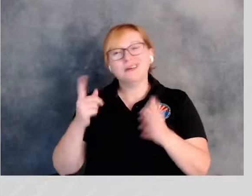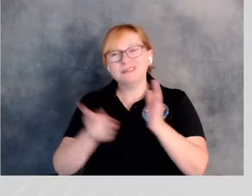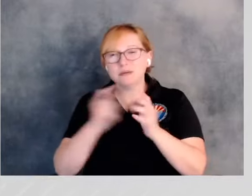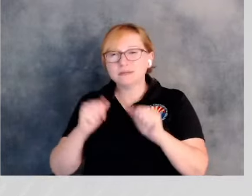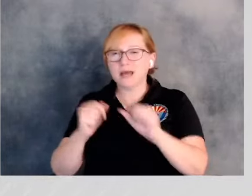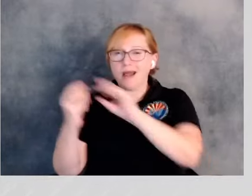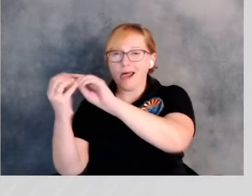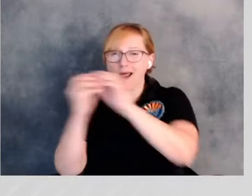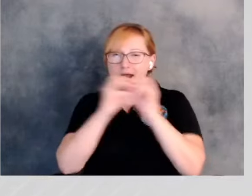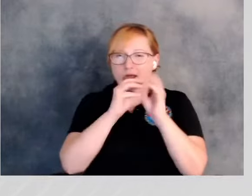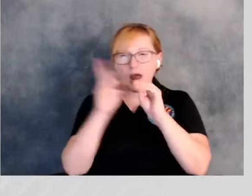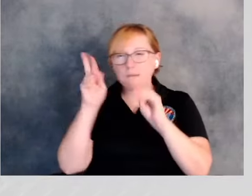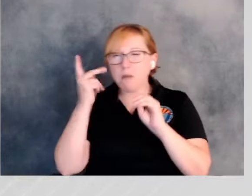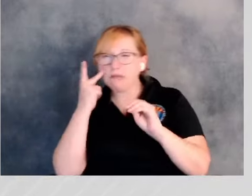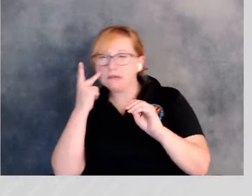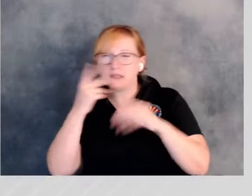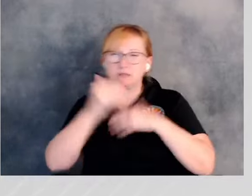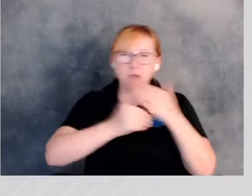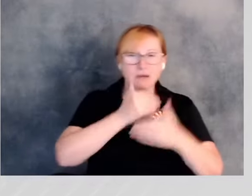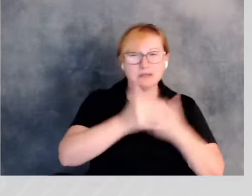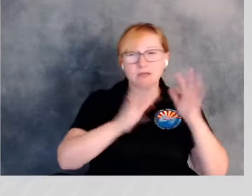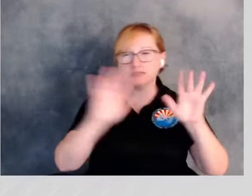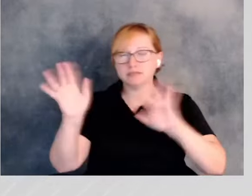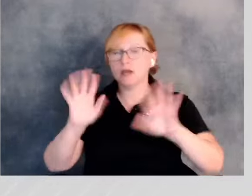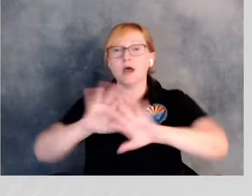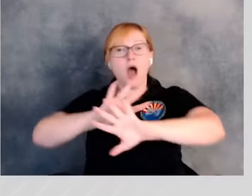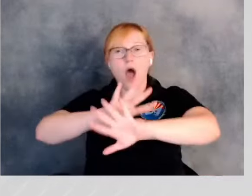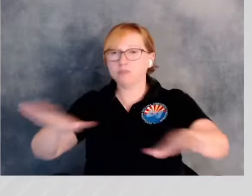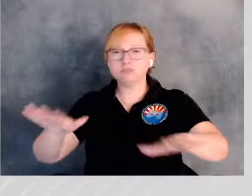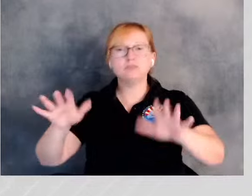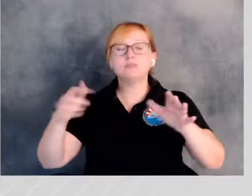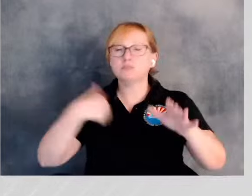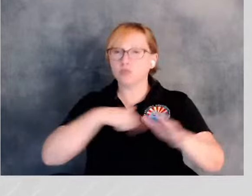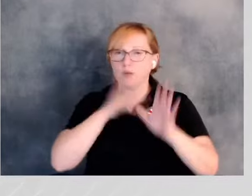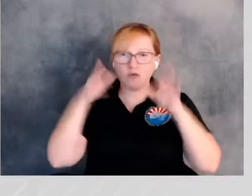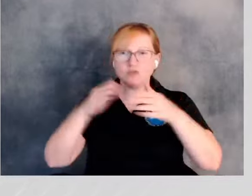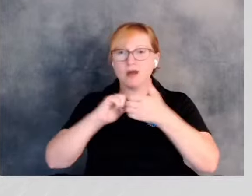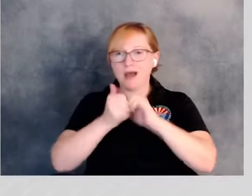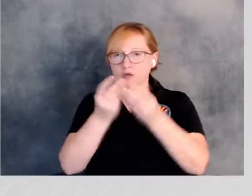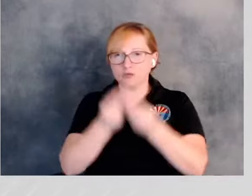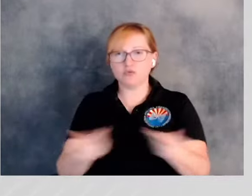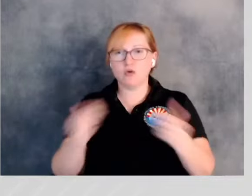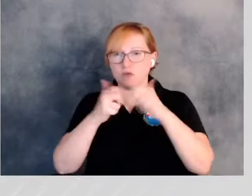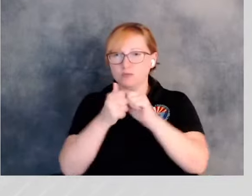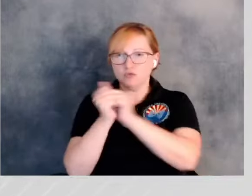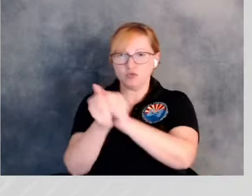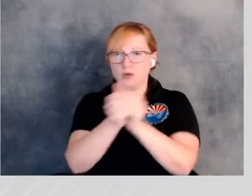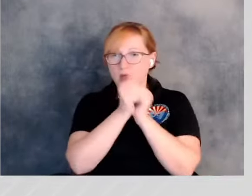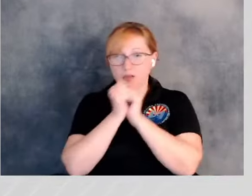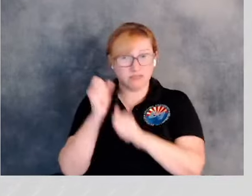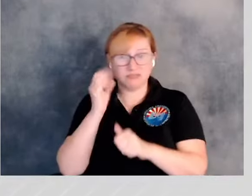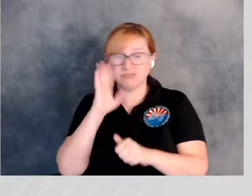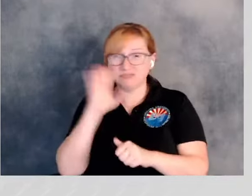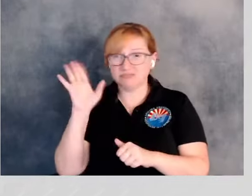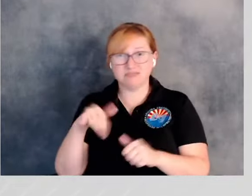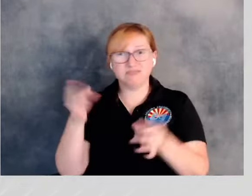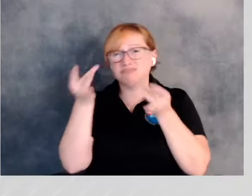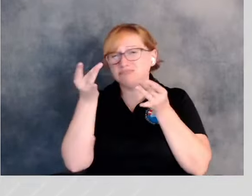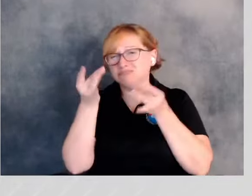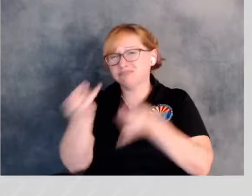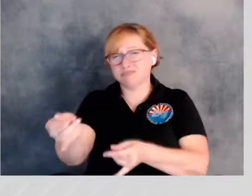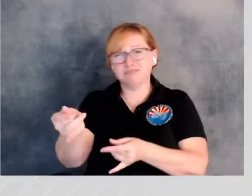challenges, we've been focused on how we solve problems together, and it's been seamless. And I have no doubt that in the future, as this goes